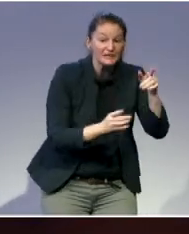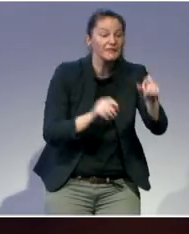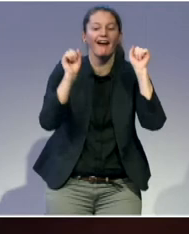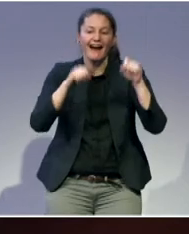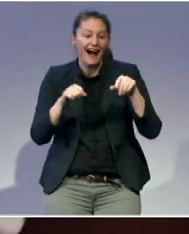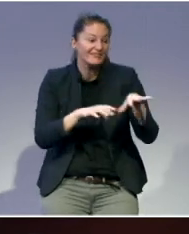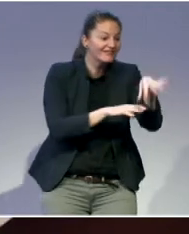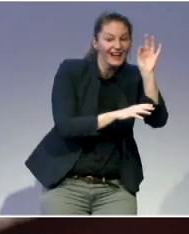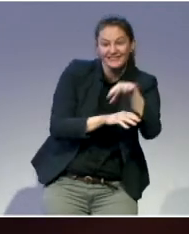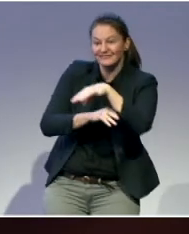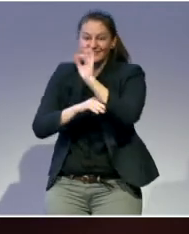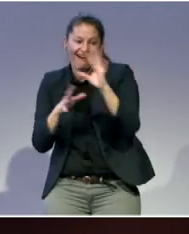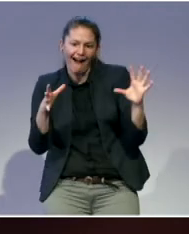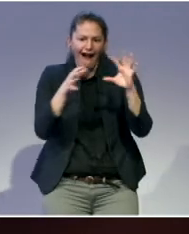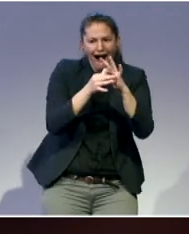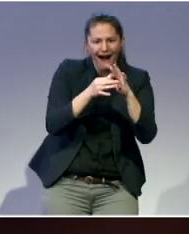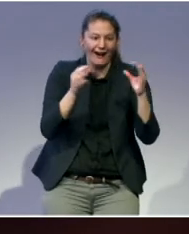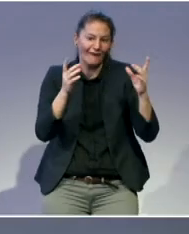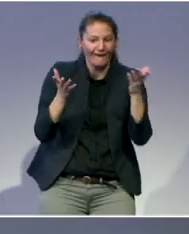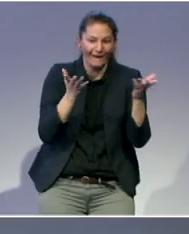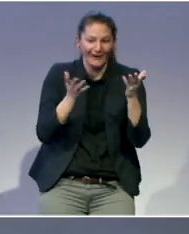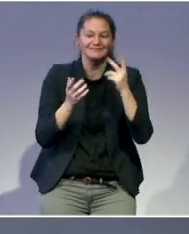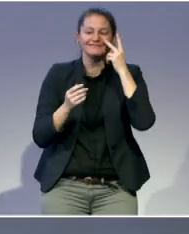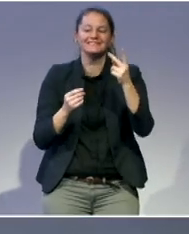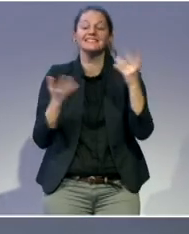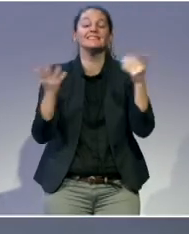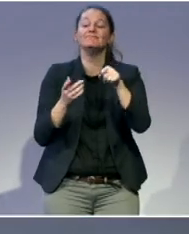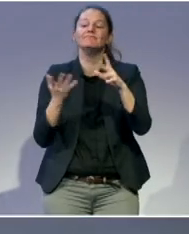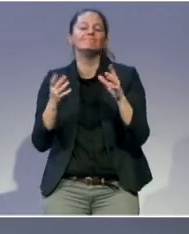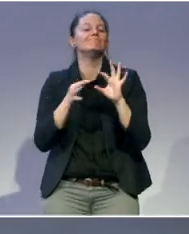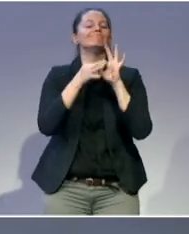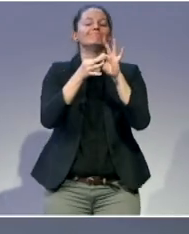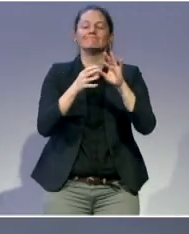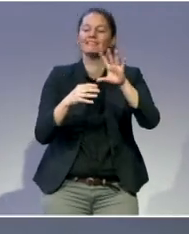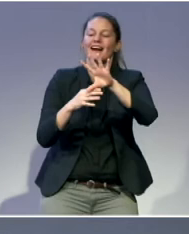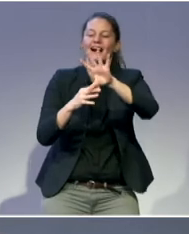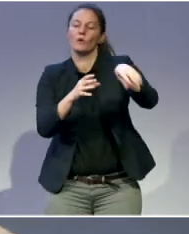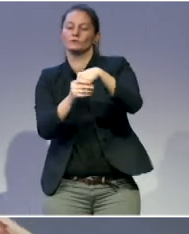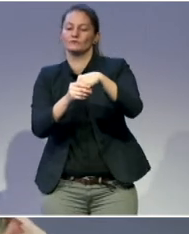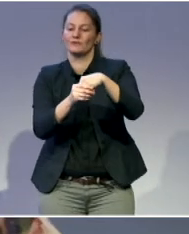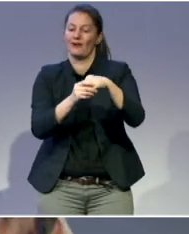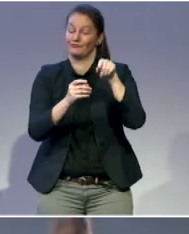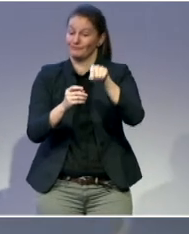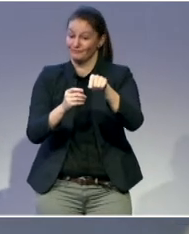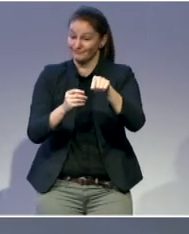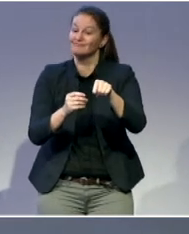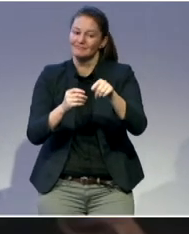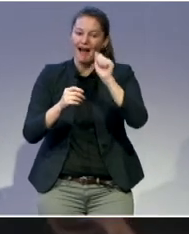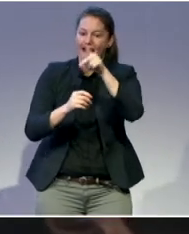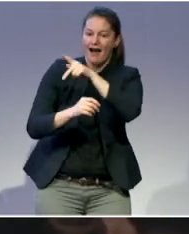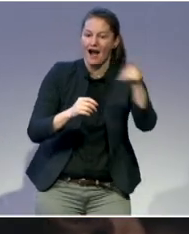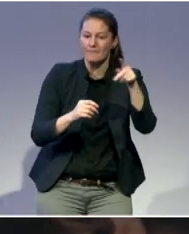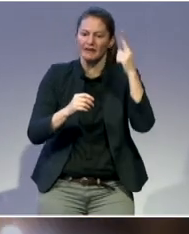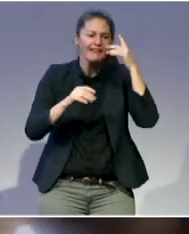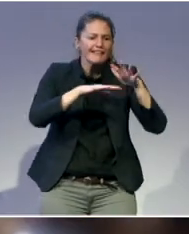for Inclusive Love, uses filters and common algorithms to find best suitable matches for the user profile with the help